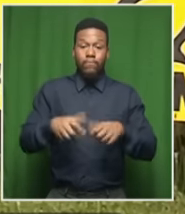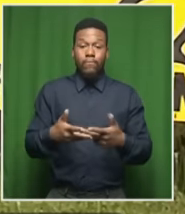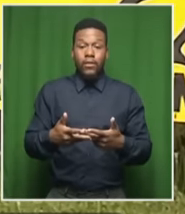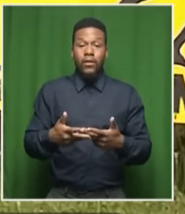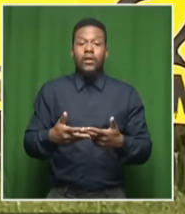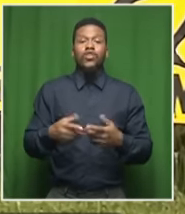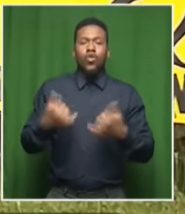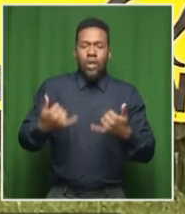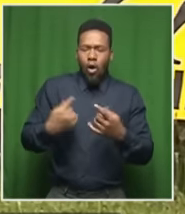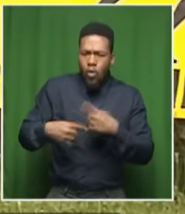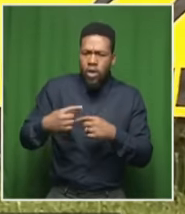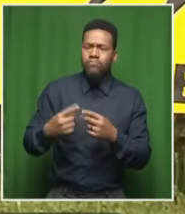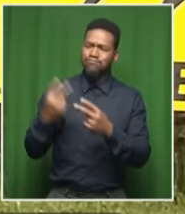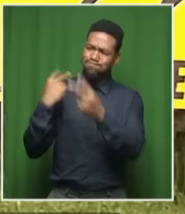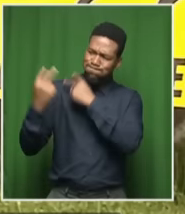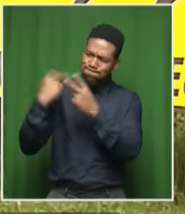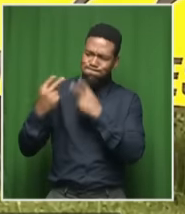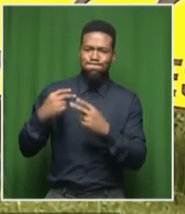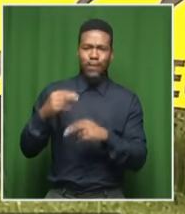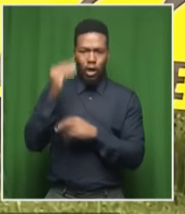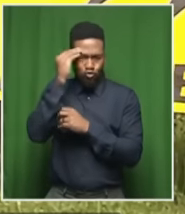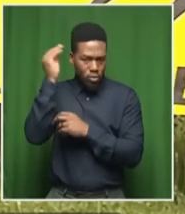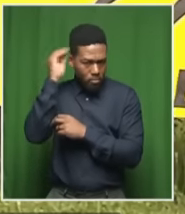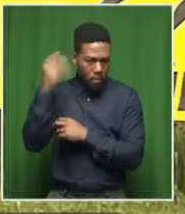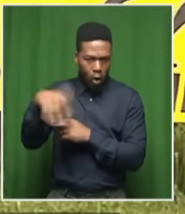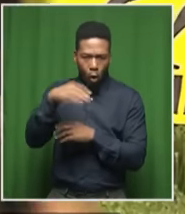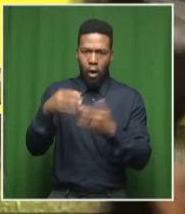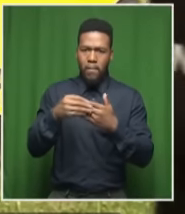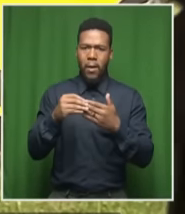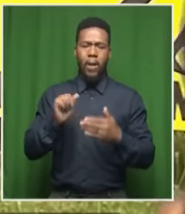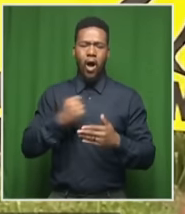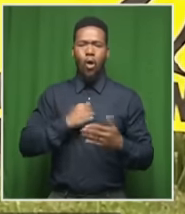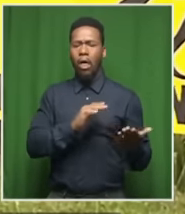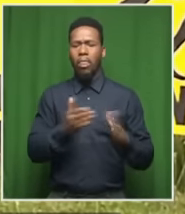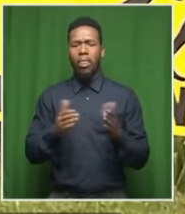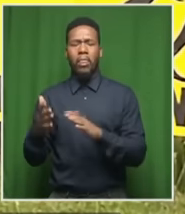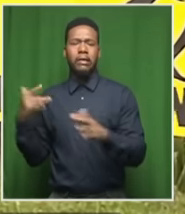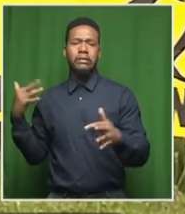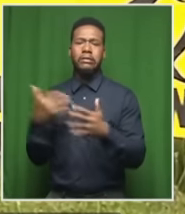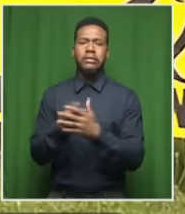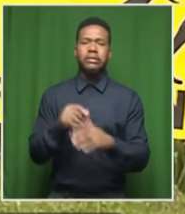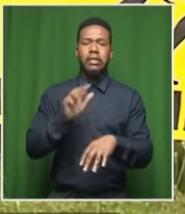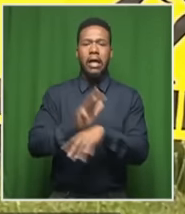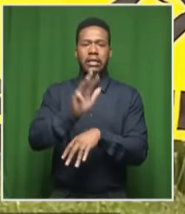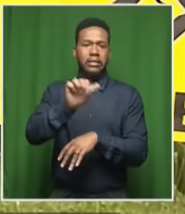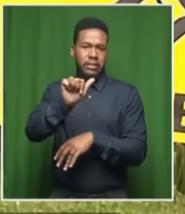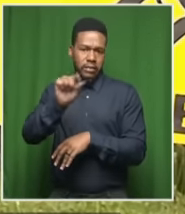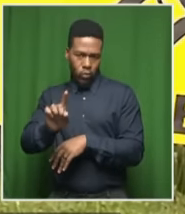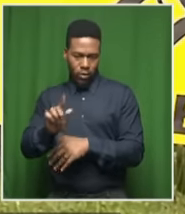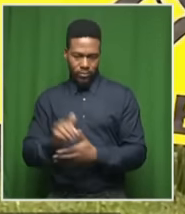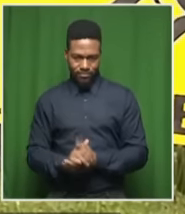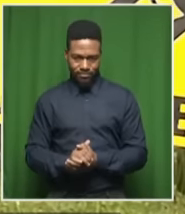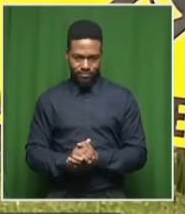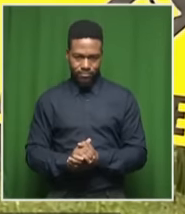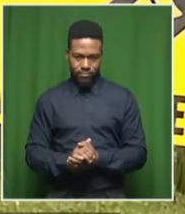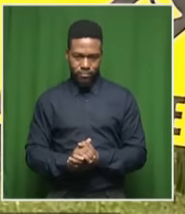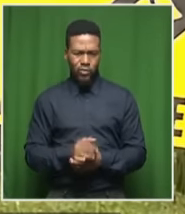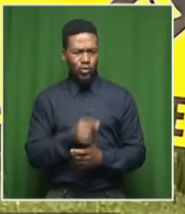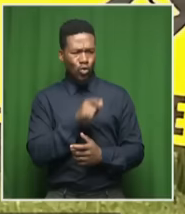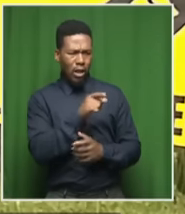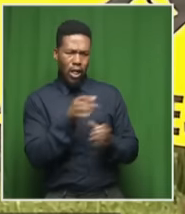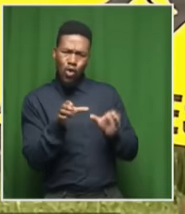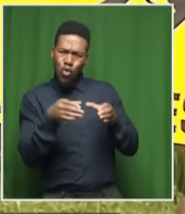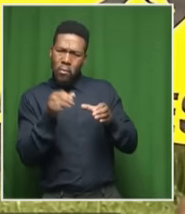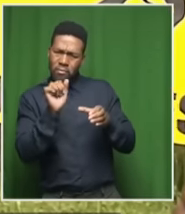all those members that passed away from 1961 till to date. Tell us, the MKMVA was disbanded